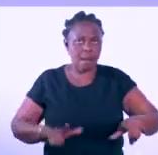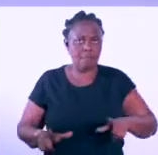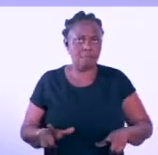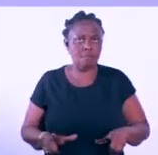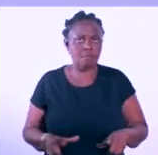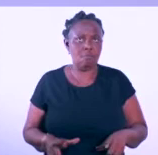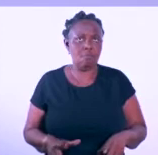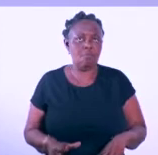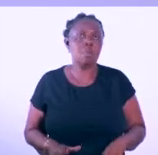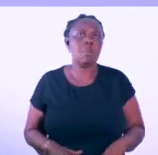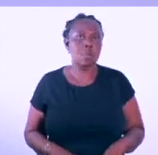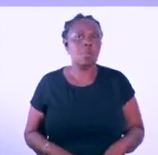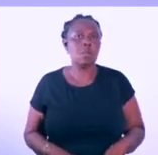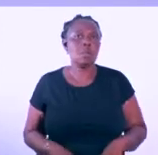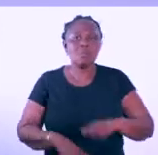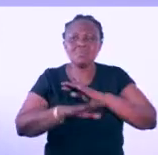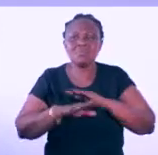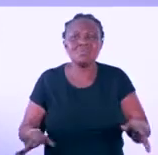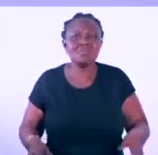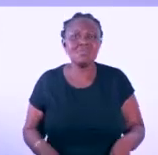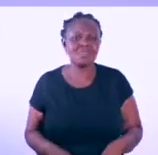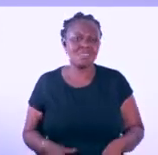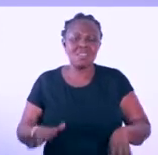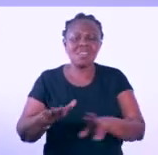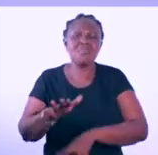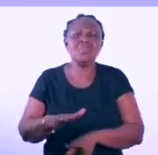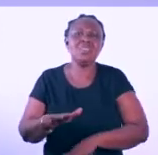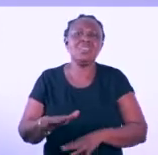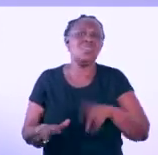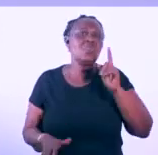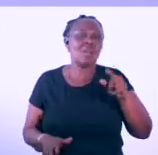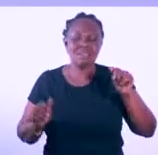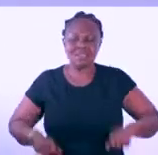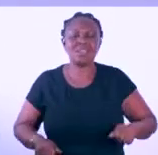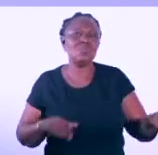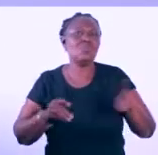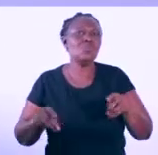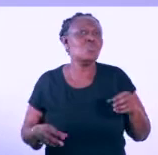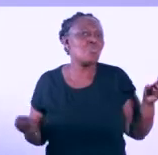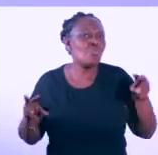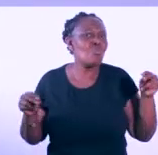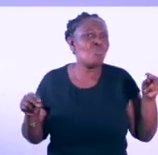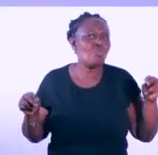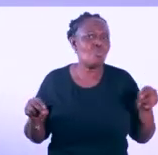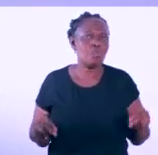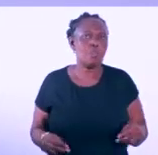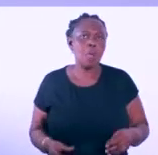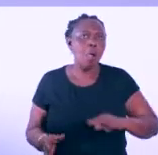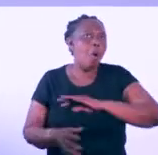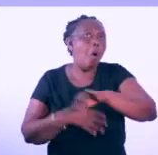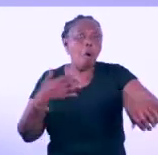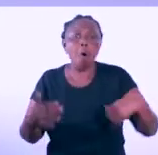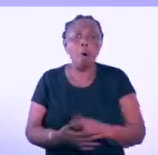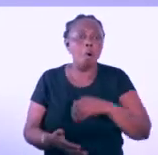grade level. Don't say that this is in basic 1 and so you should be able to do this. That is what we are speaking against. Where is the